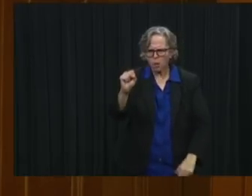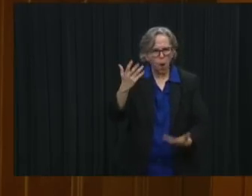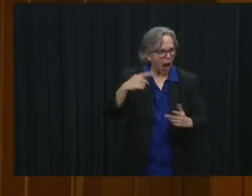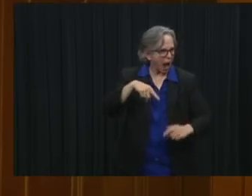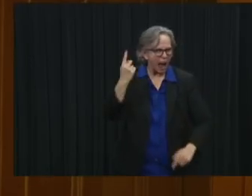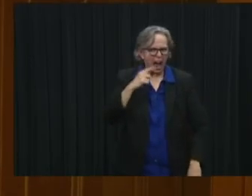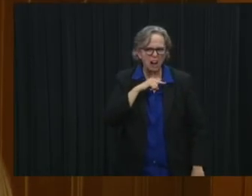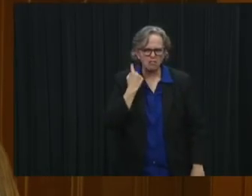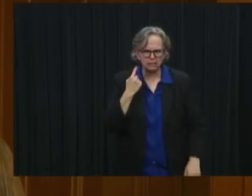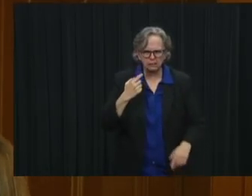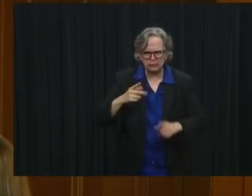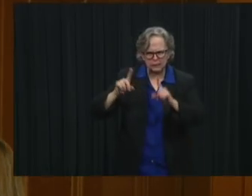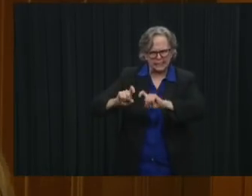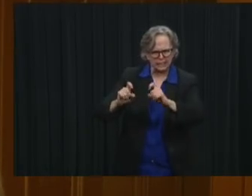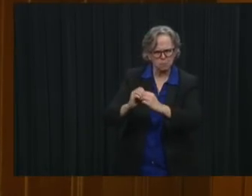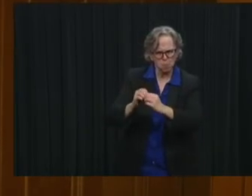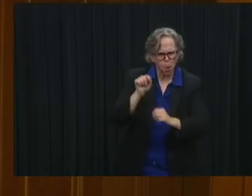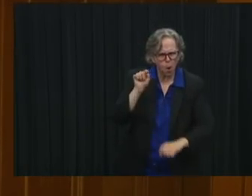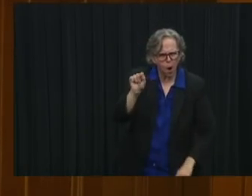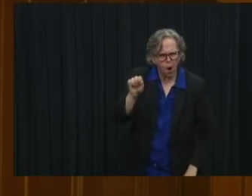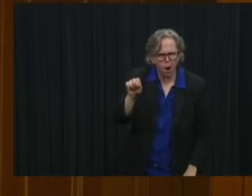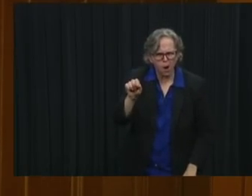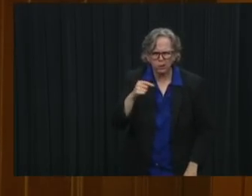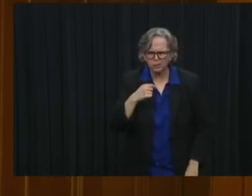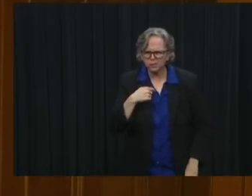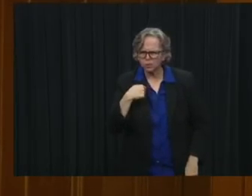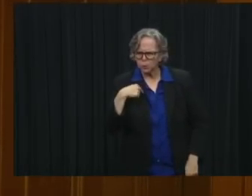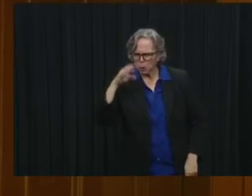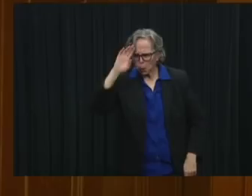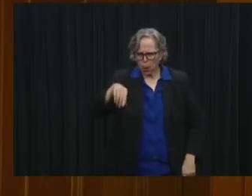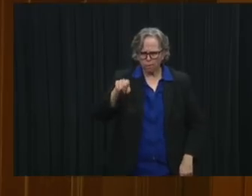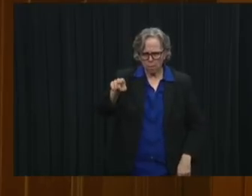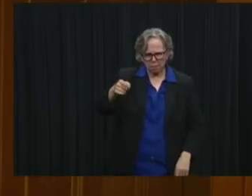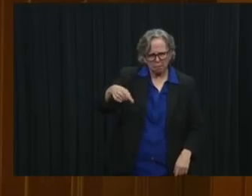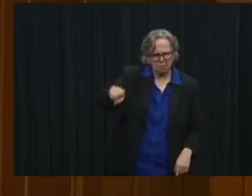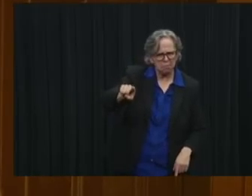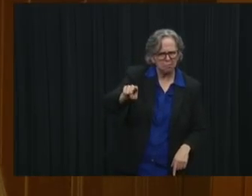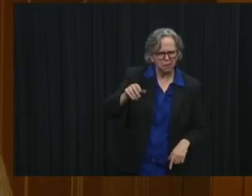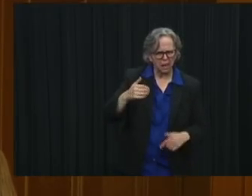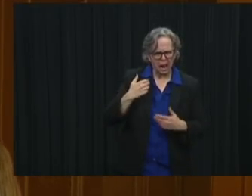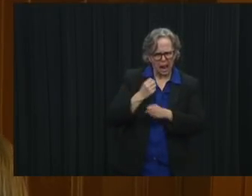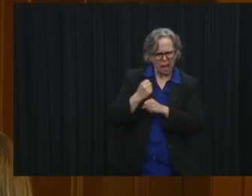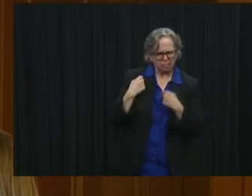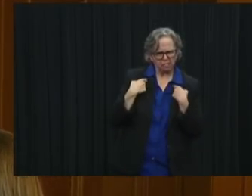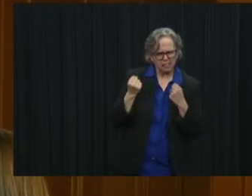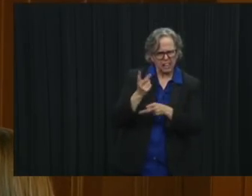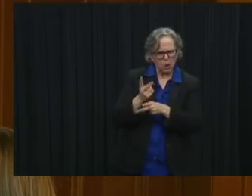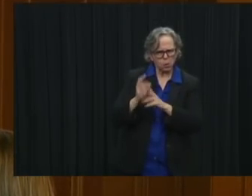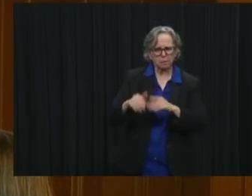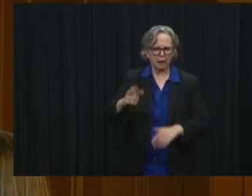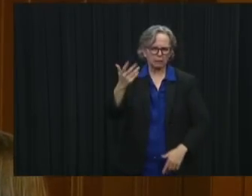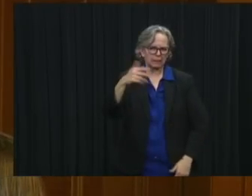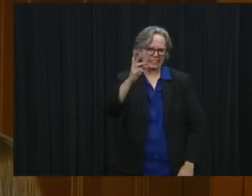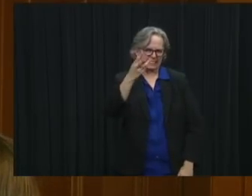group. So we do know that 16% of the cases being healthcare workers. Next slide.